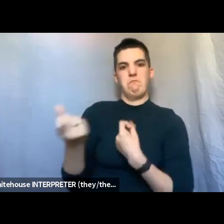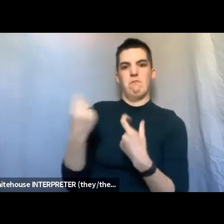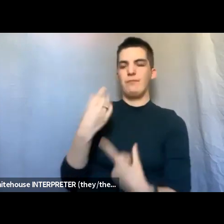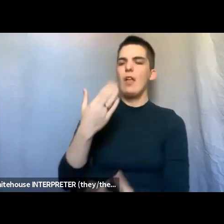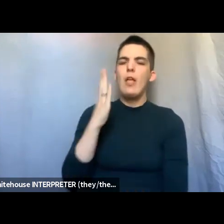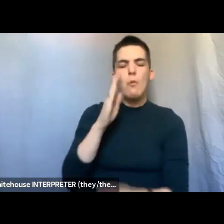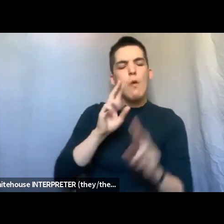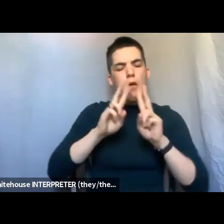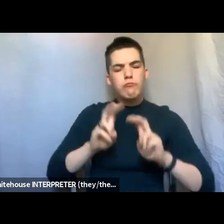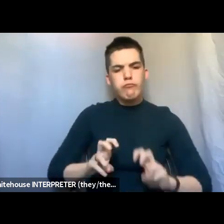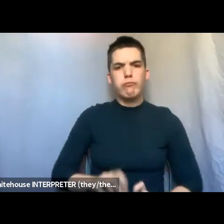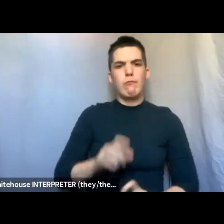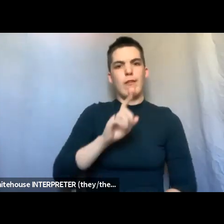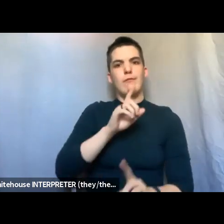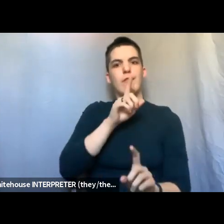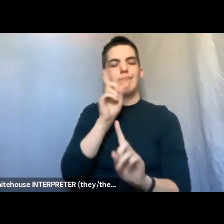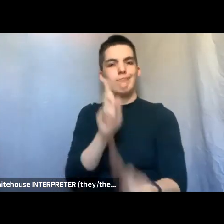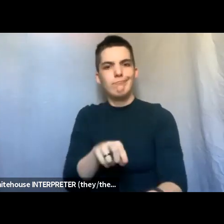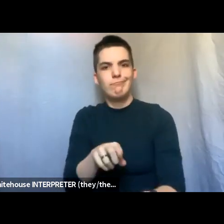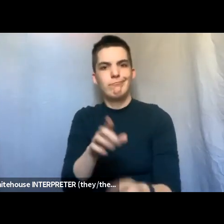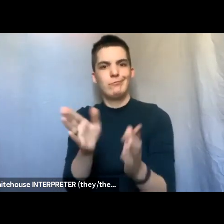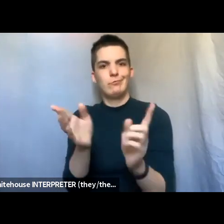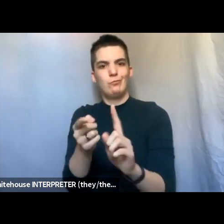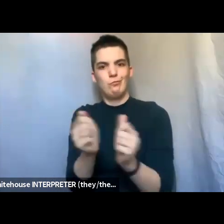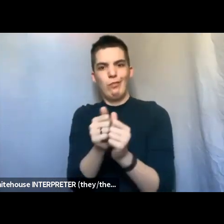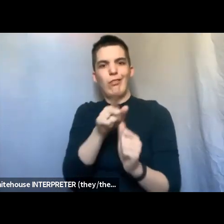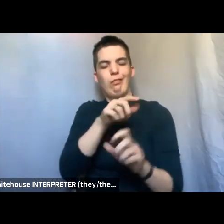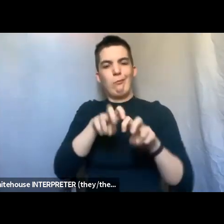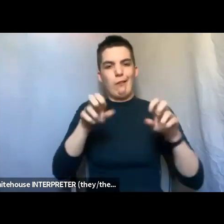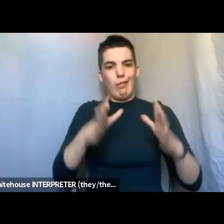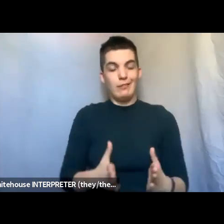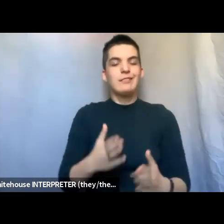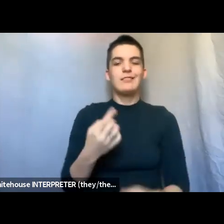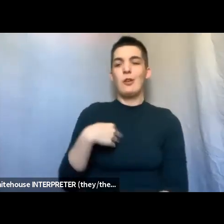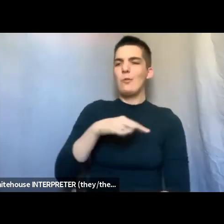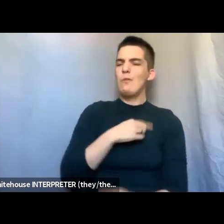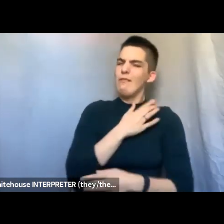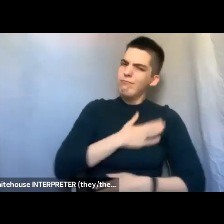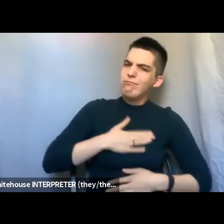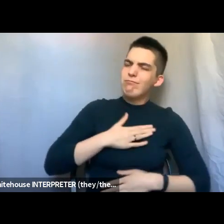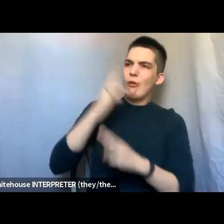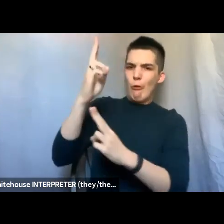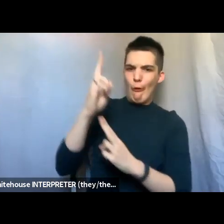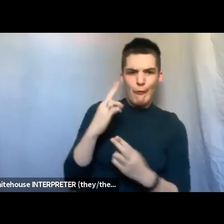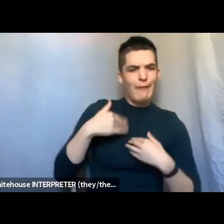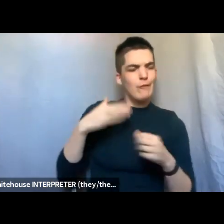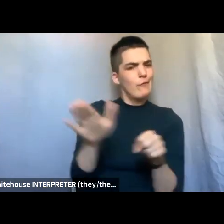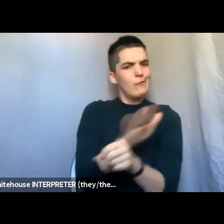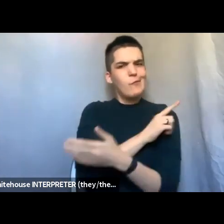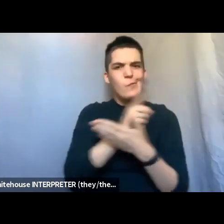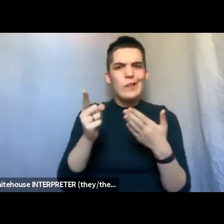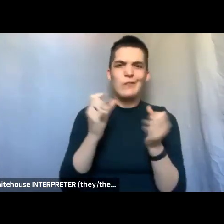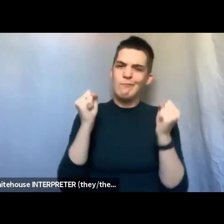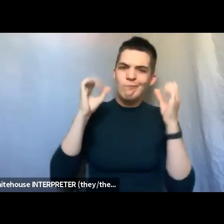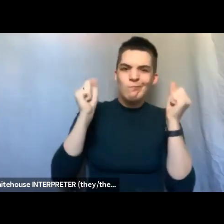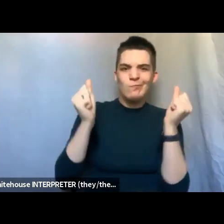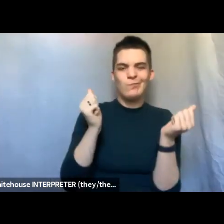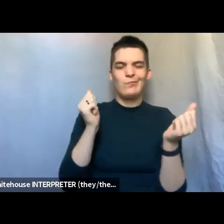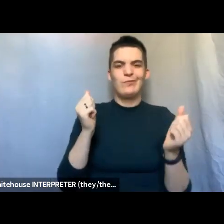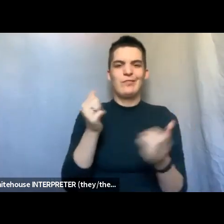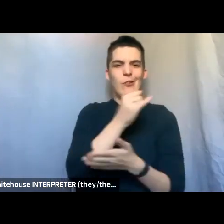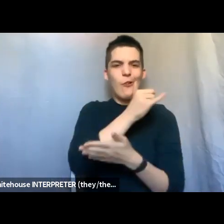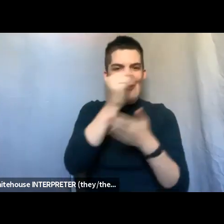And I think that's where we're at right now. We are really, really honored to have put together a whole week of incredible artists. Today, though, we